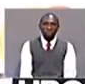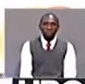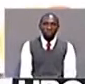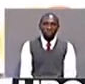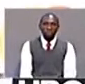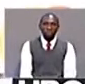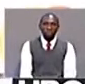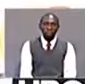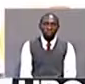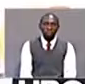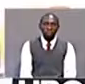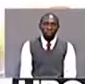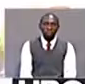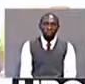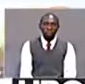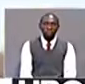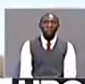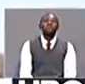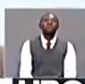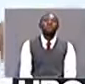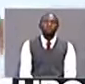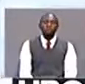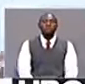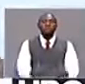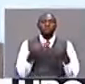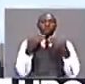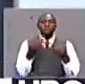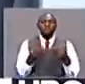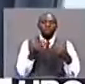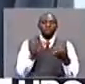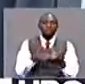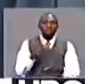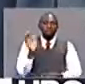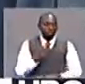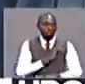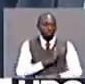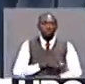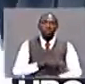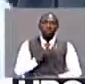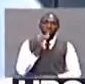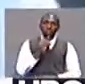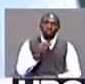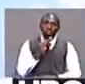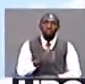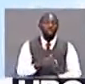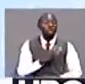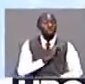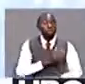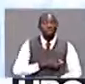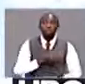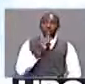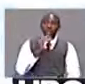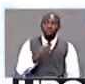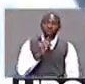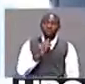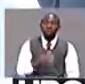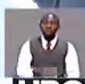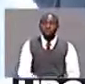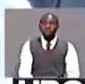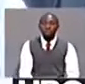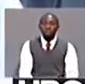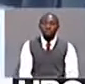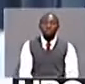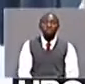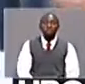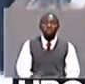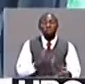Thank you very much, Madam Speaker, for giving me this opportunity. Madam Speaker, on behalf of the people of